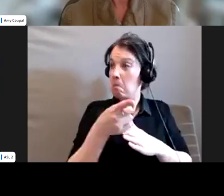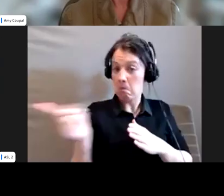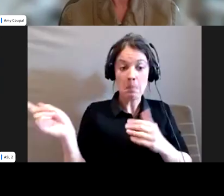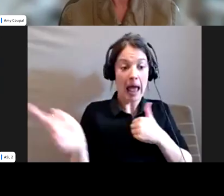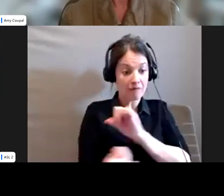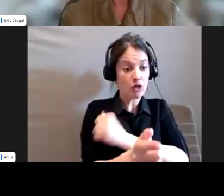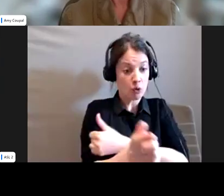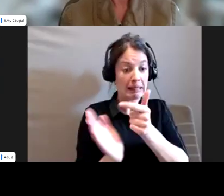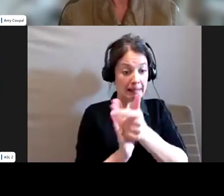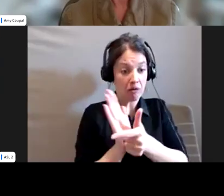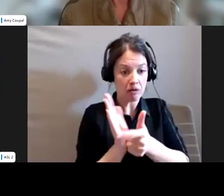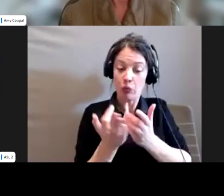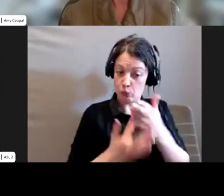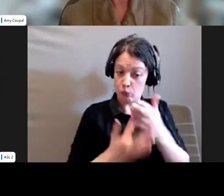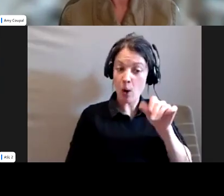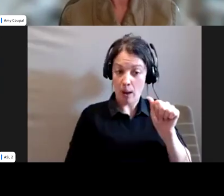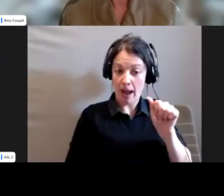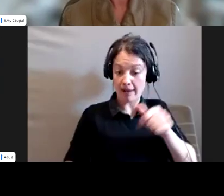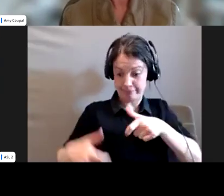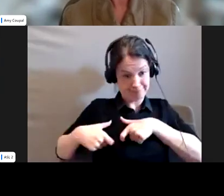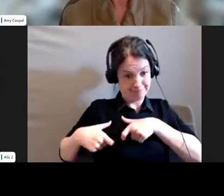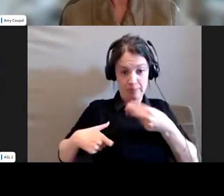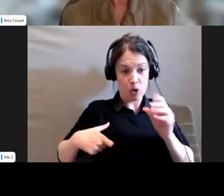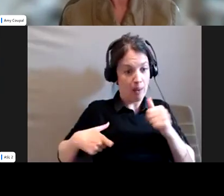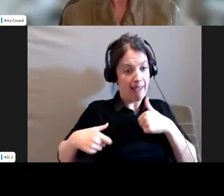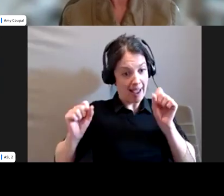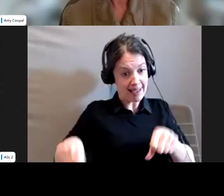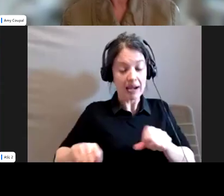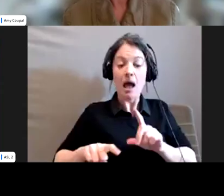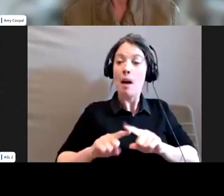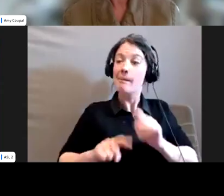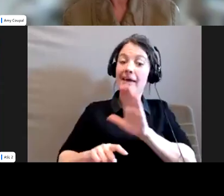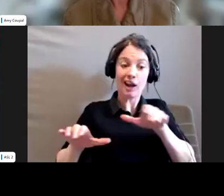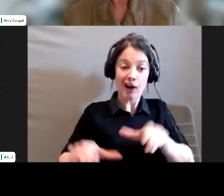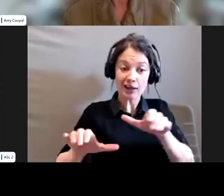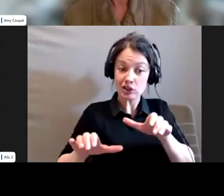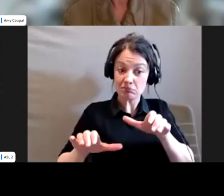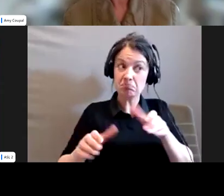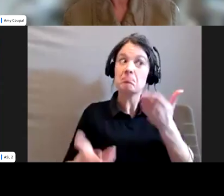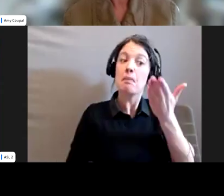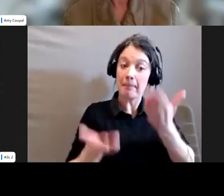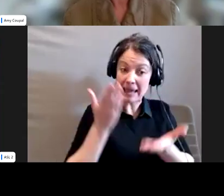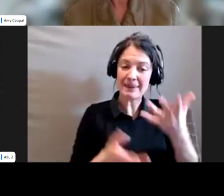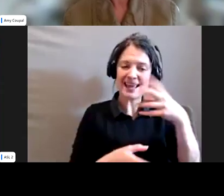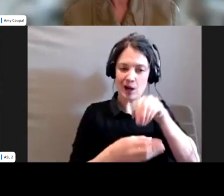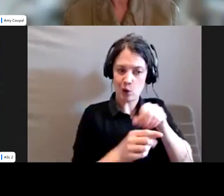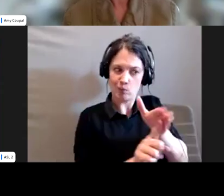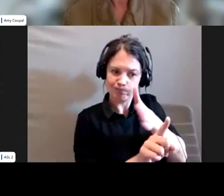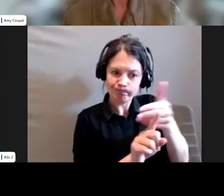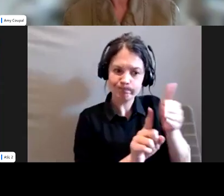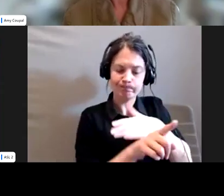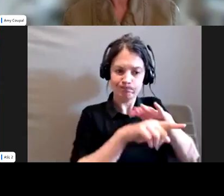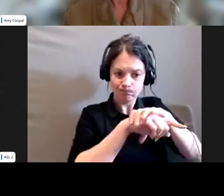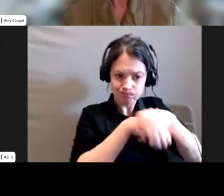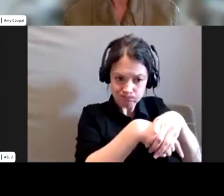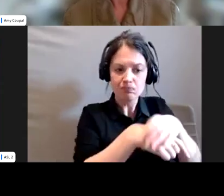attorney, but that does not automatically mean that the actions are free from coercion. Service providers need the training